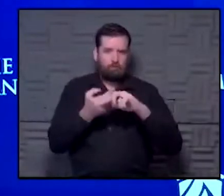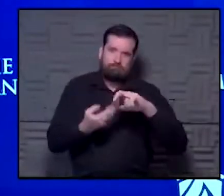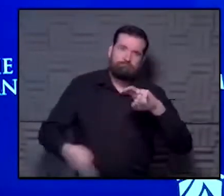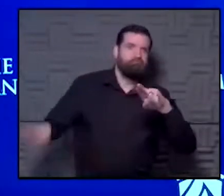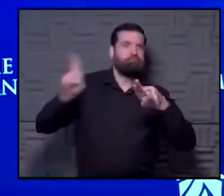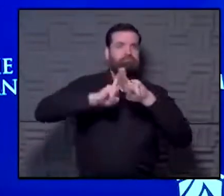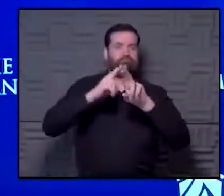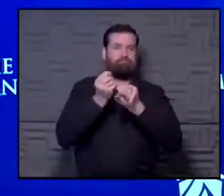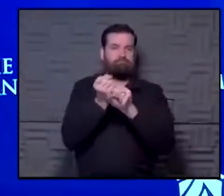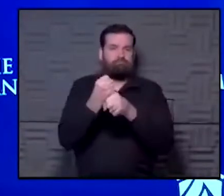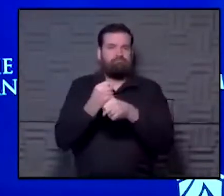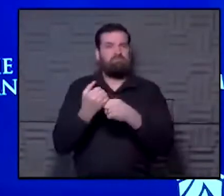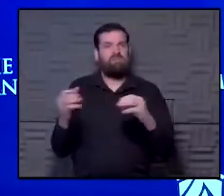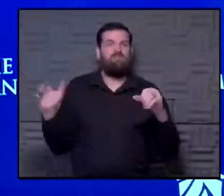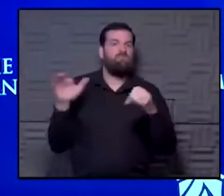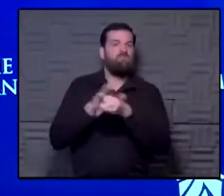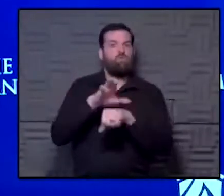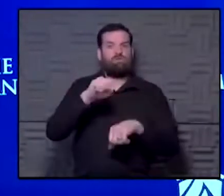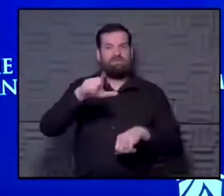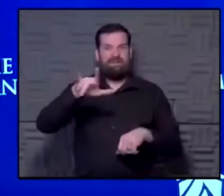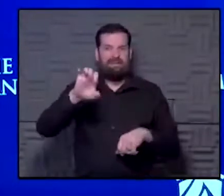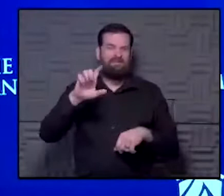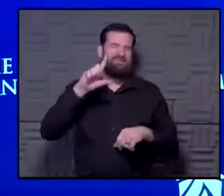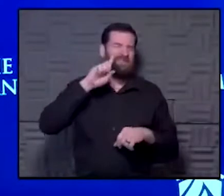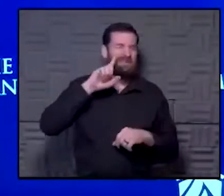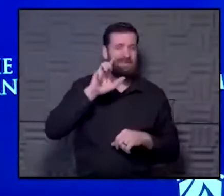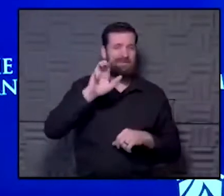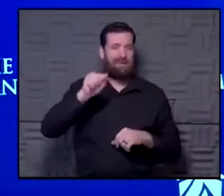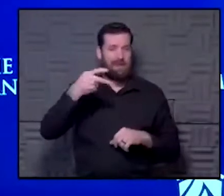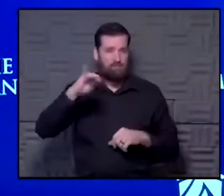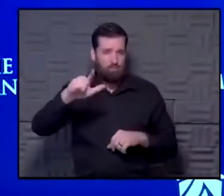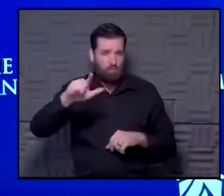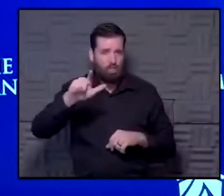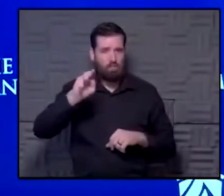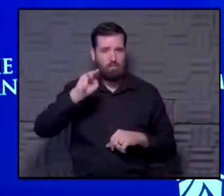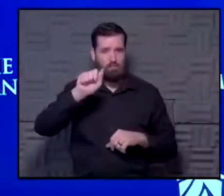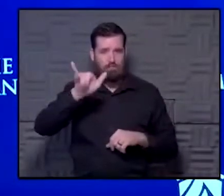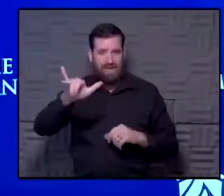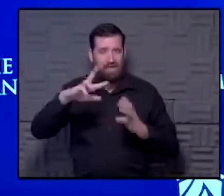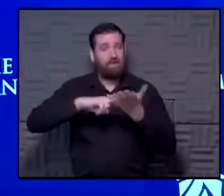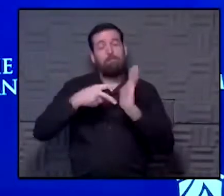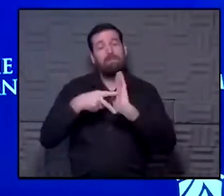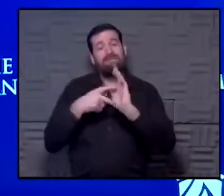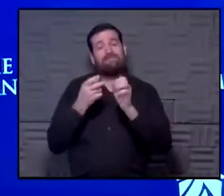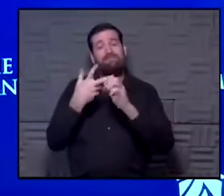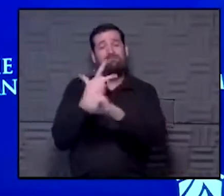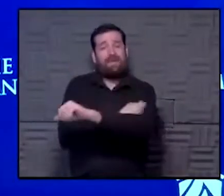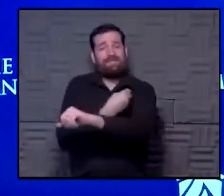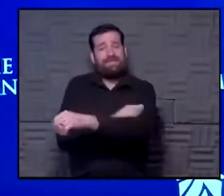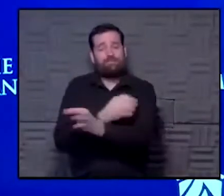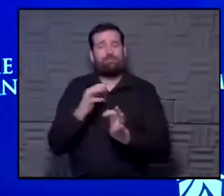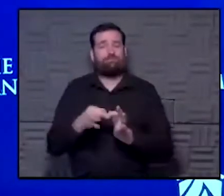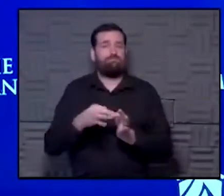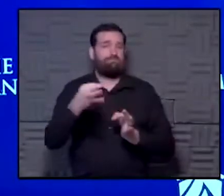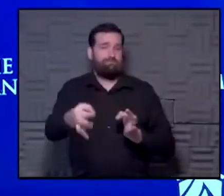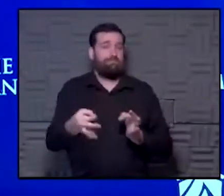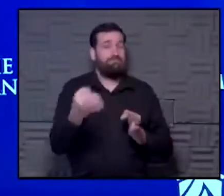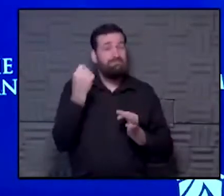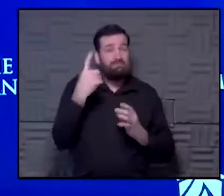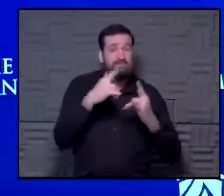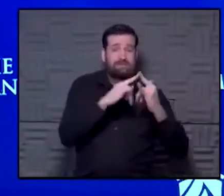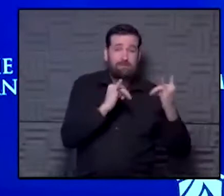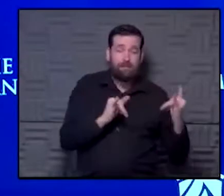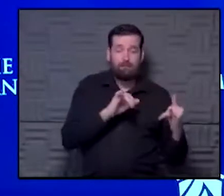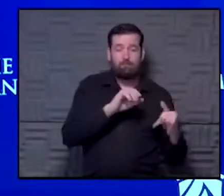get full scale, maybe more toward that. I'm here in April, May, which is really going to push the vaccination timetable back a little bit. At the same time, Moderna